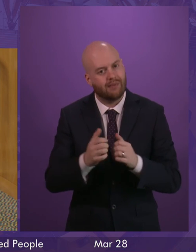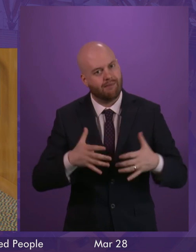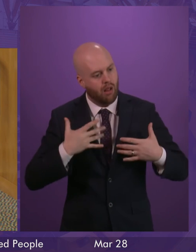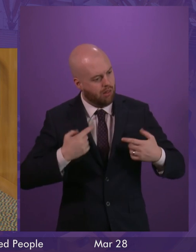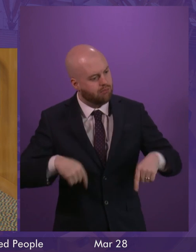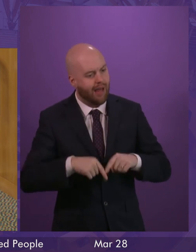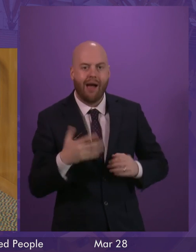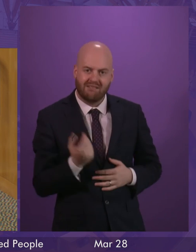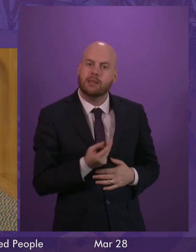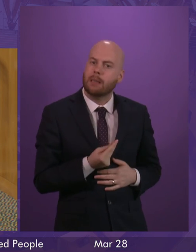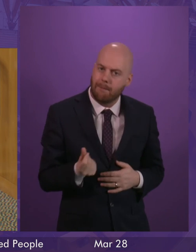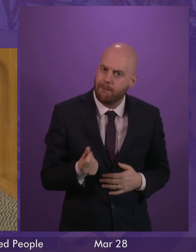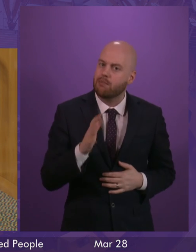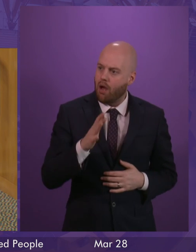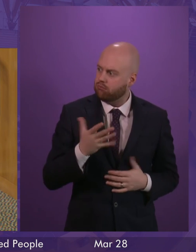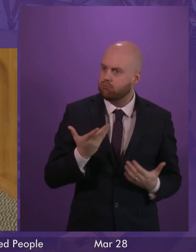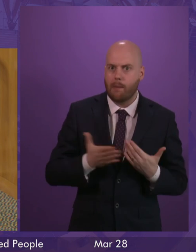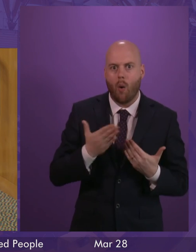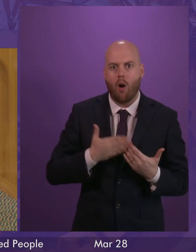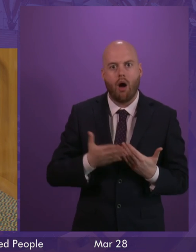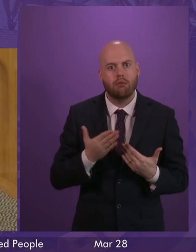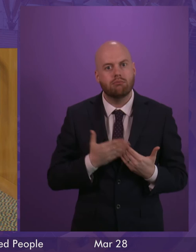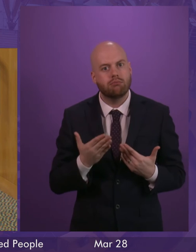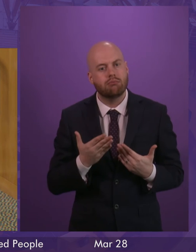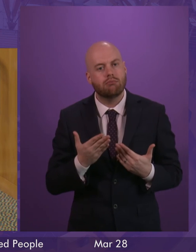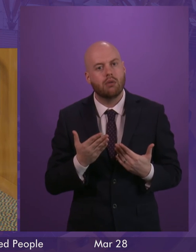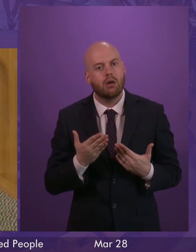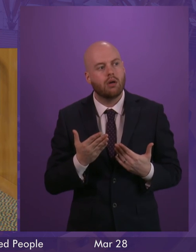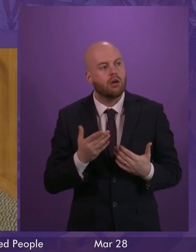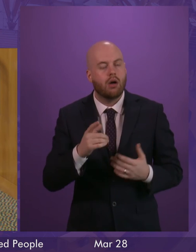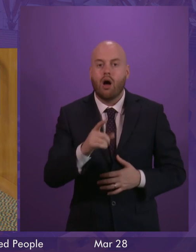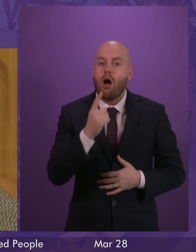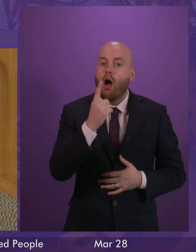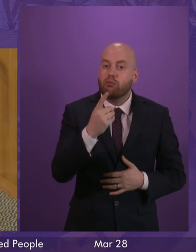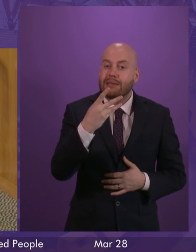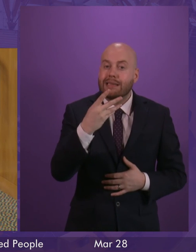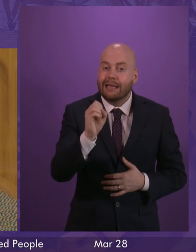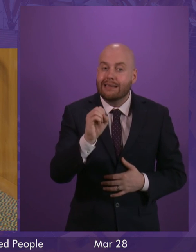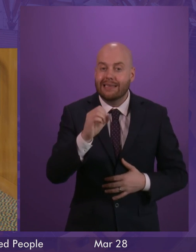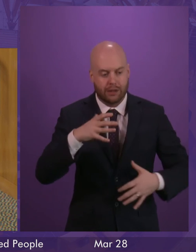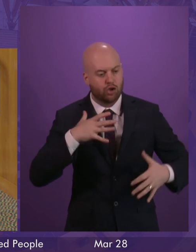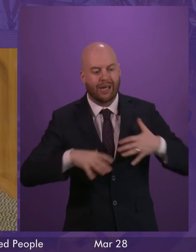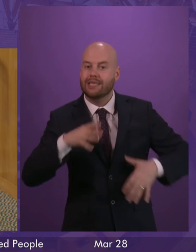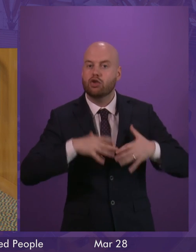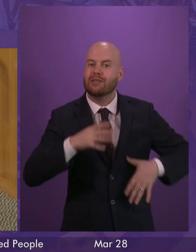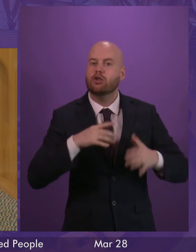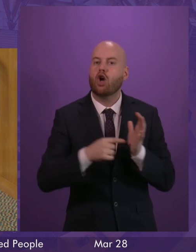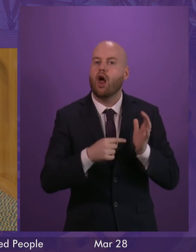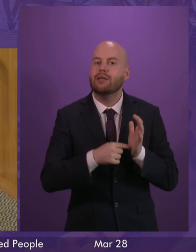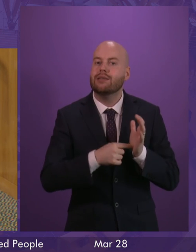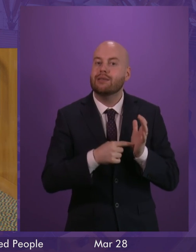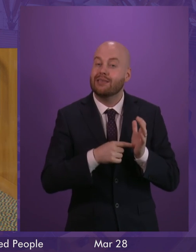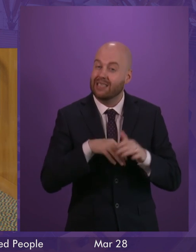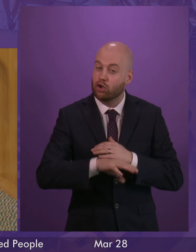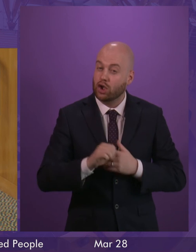I think when we hear statistics like only 190 changing places toilets in Scotland, and only two of them on the road network,